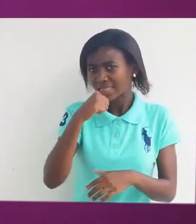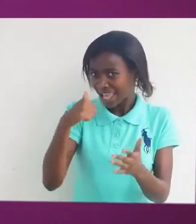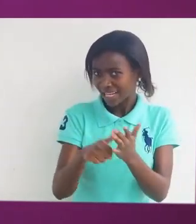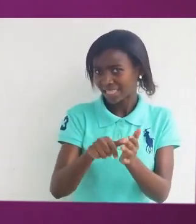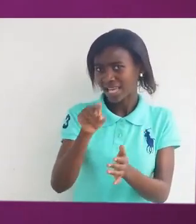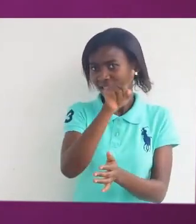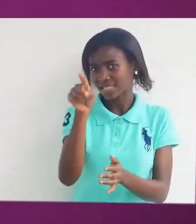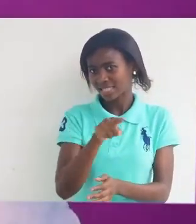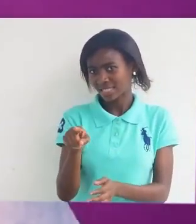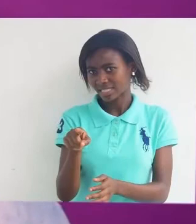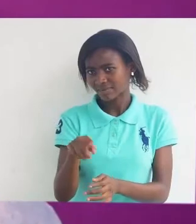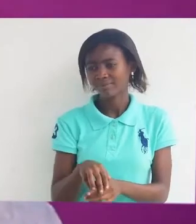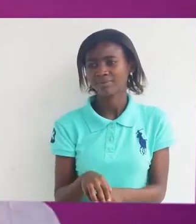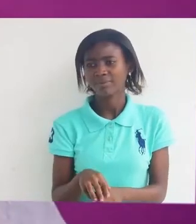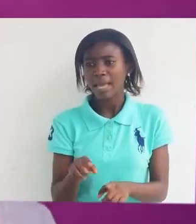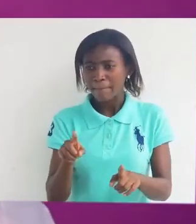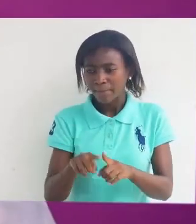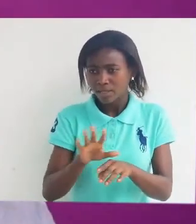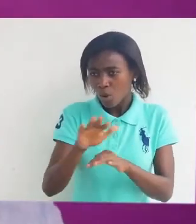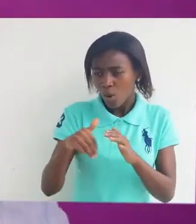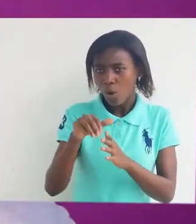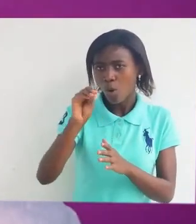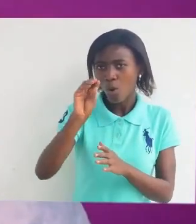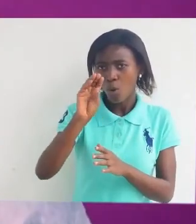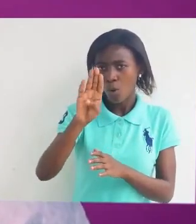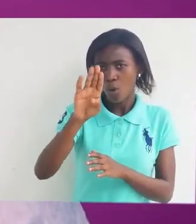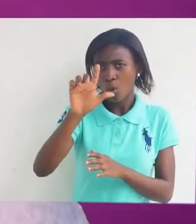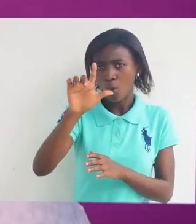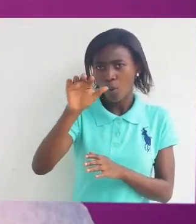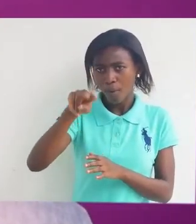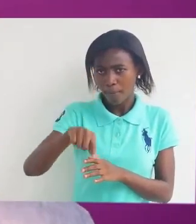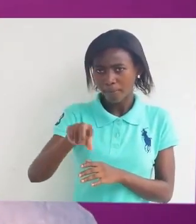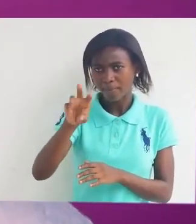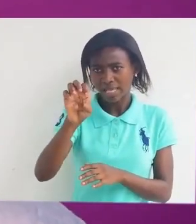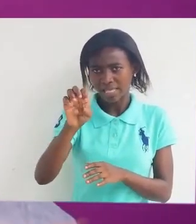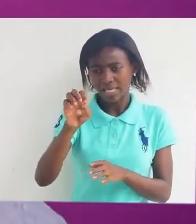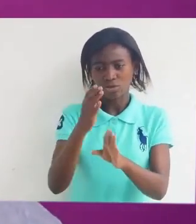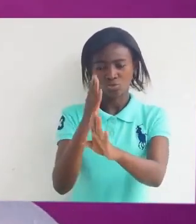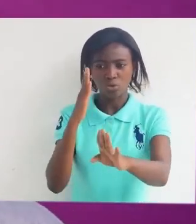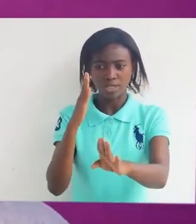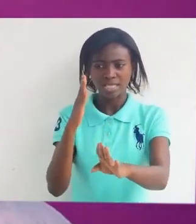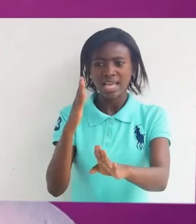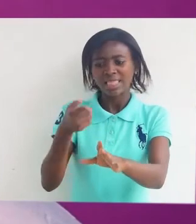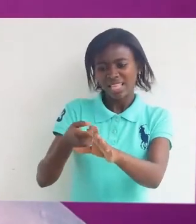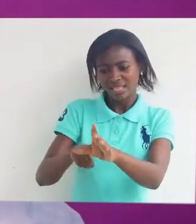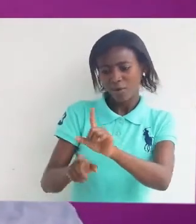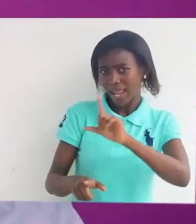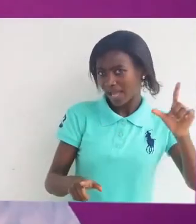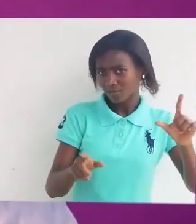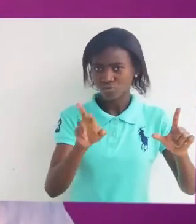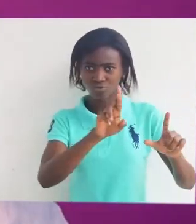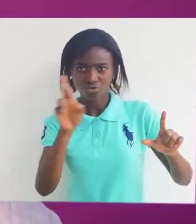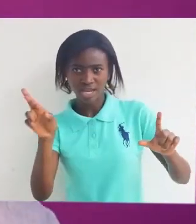Z. But all oblique strokes that run down from left to